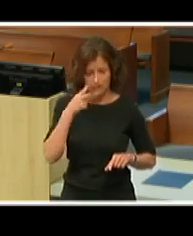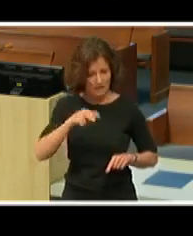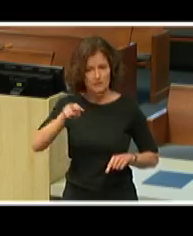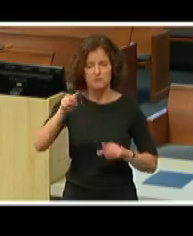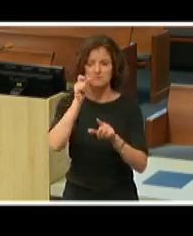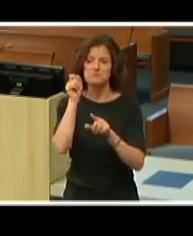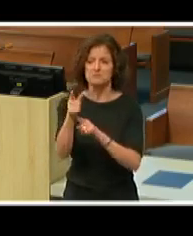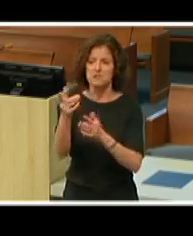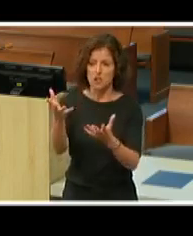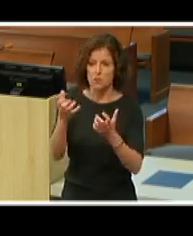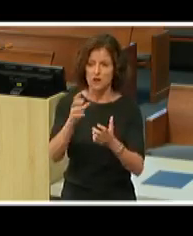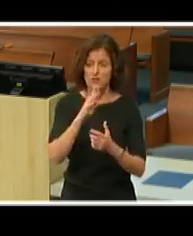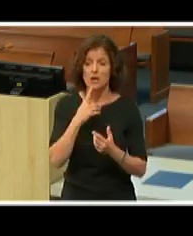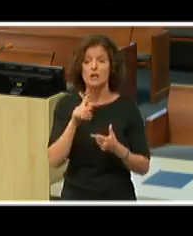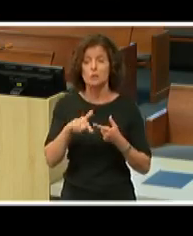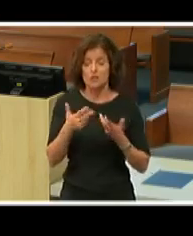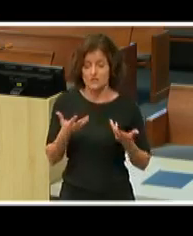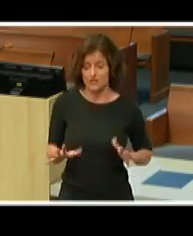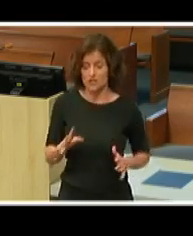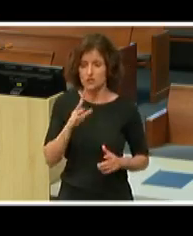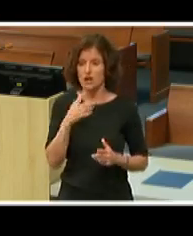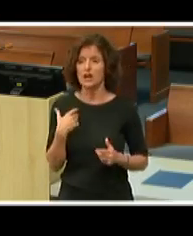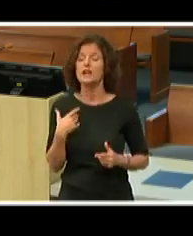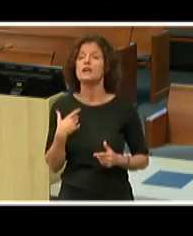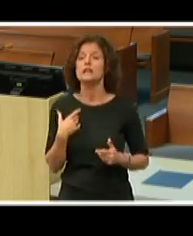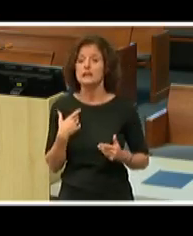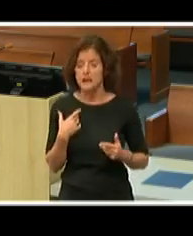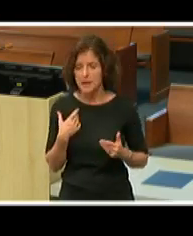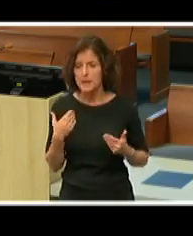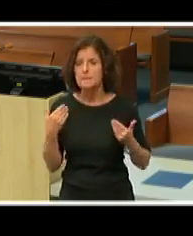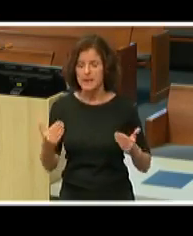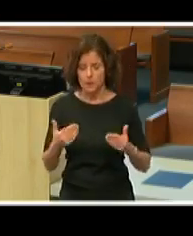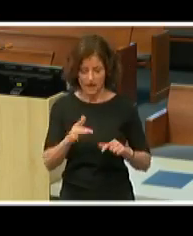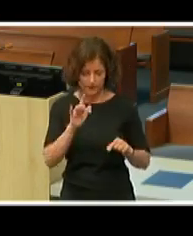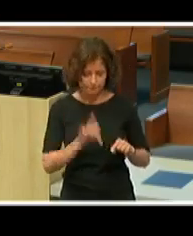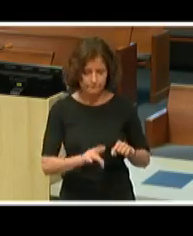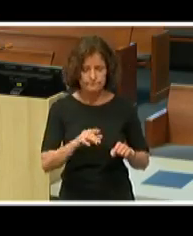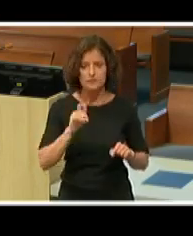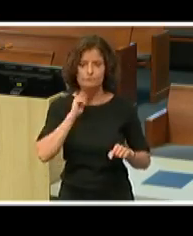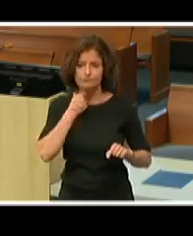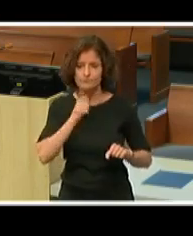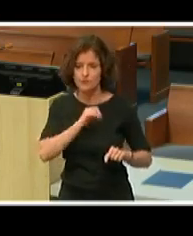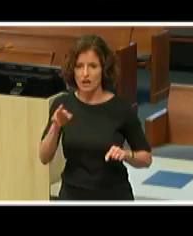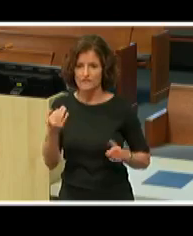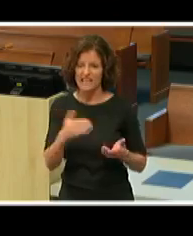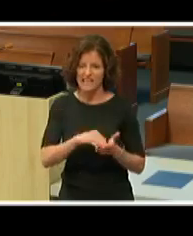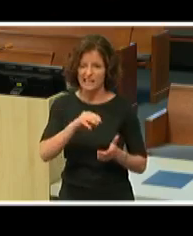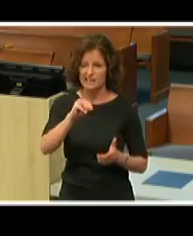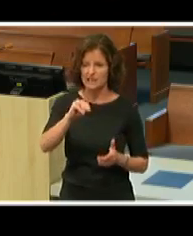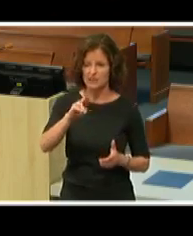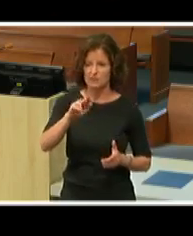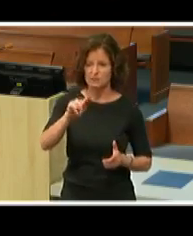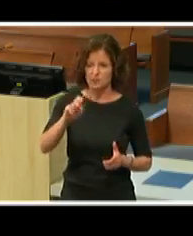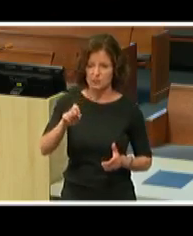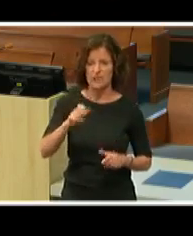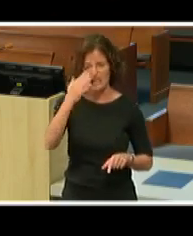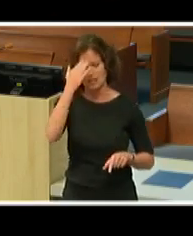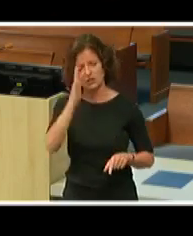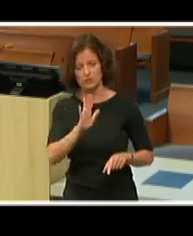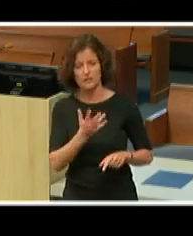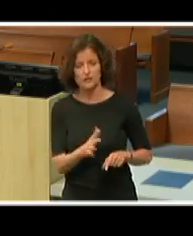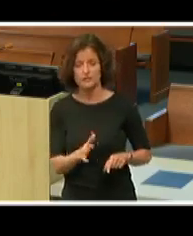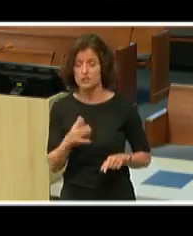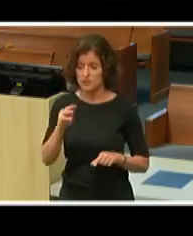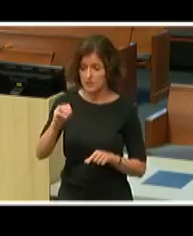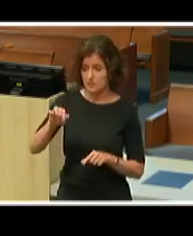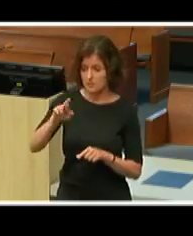talk. And if you're done talking, then mute yourself, and then I'll know to not call on you. So, Mary Helen,